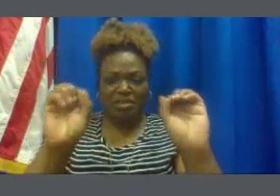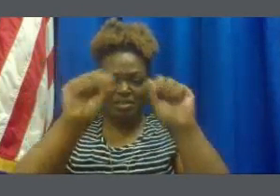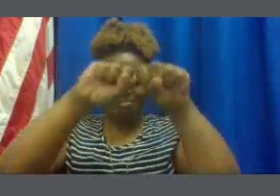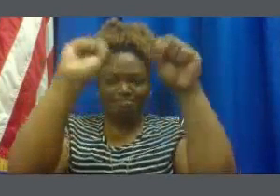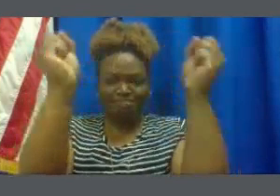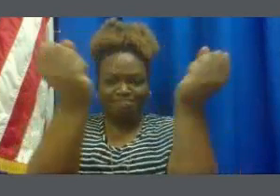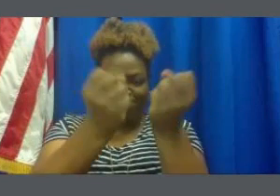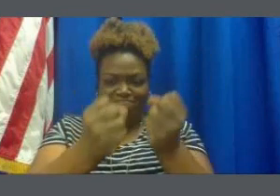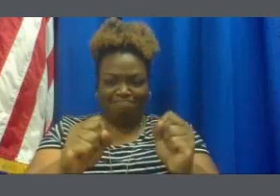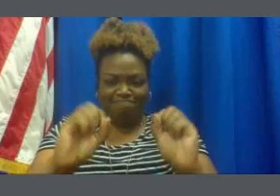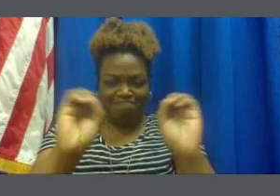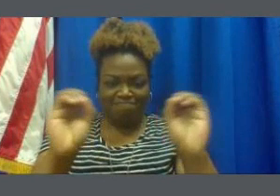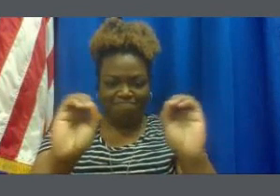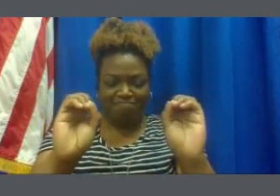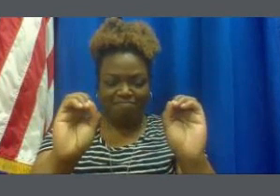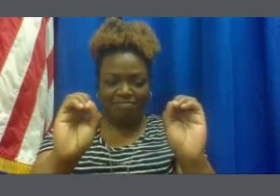Shapeless.